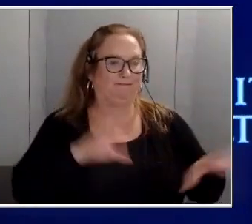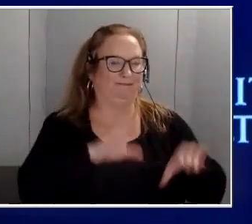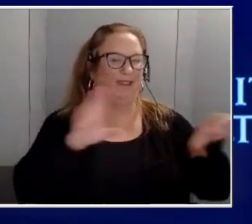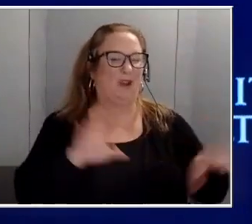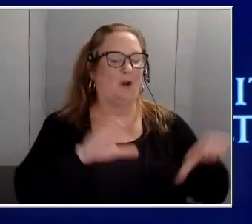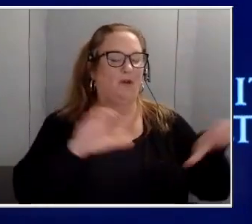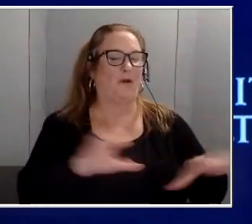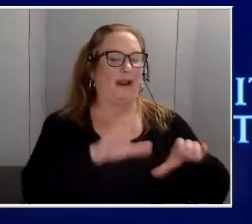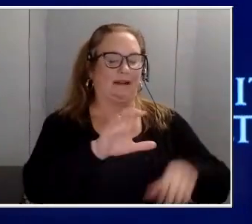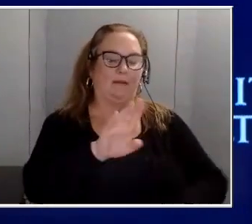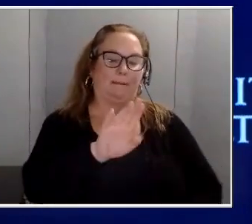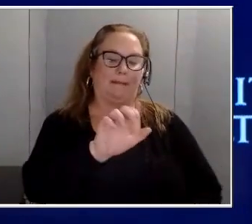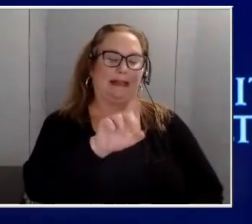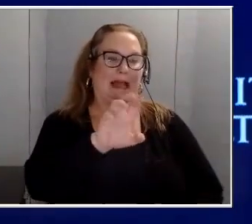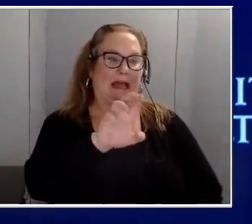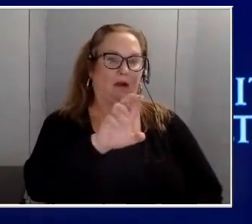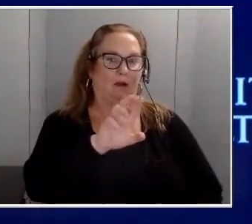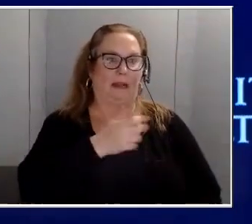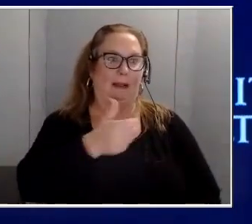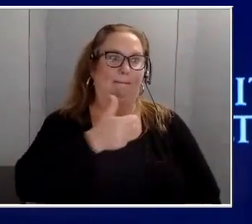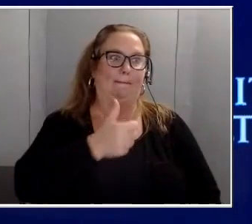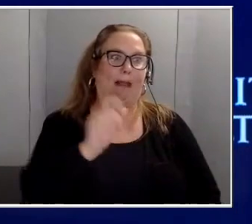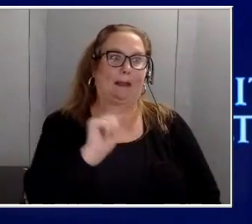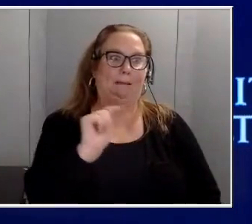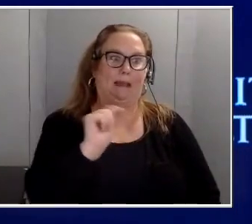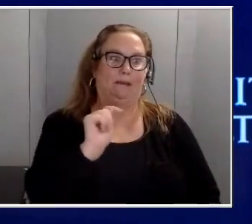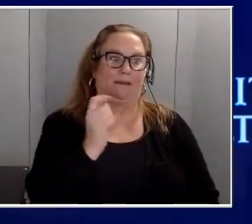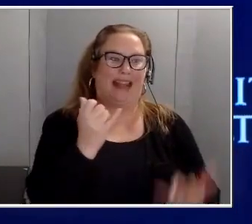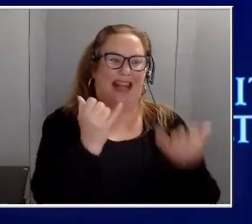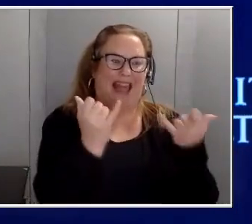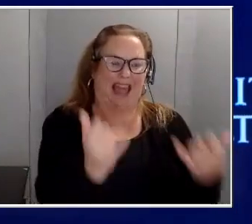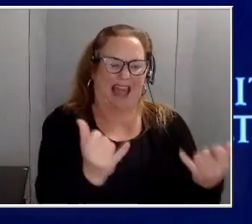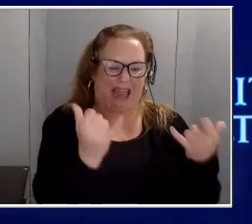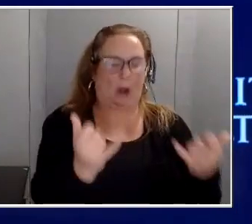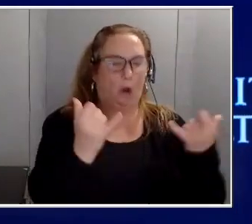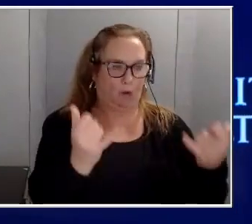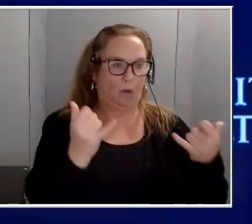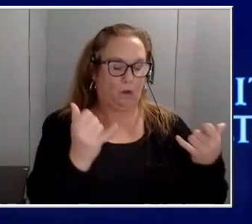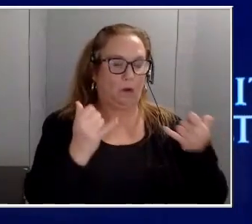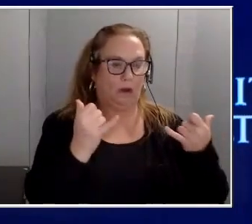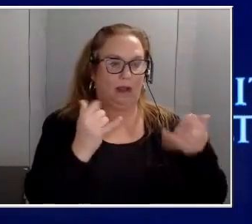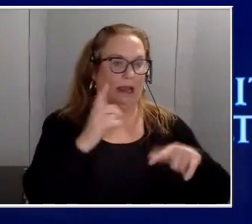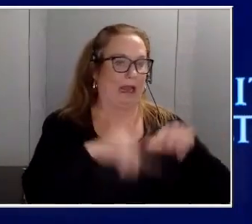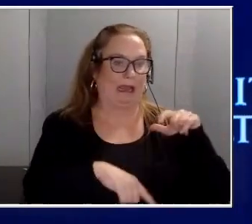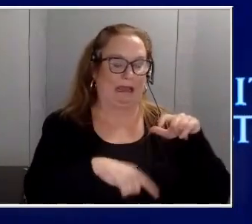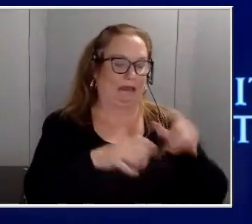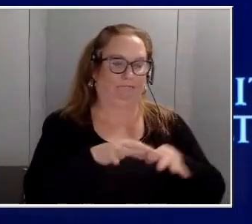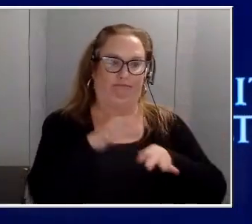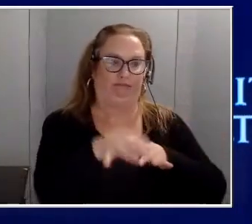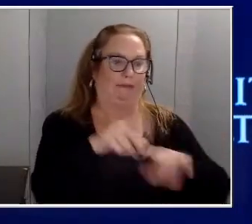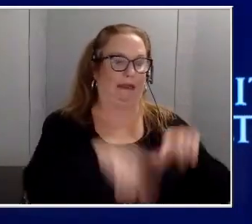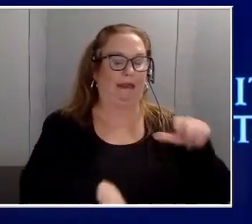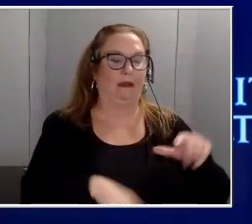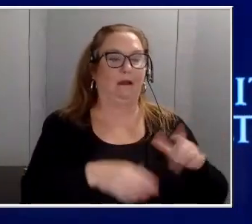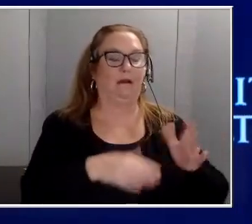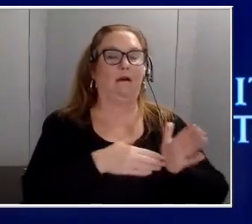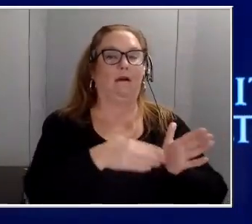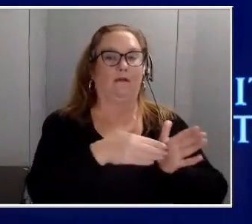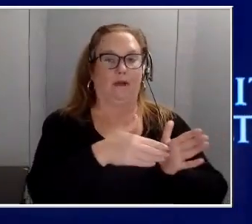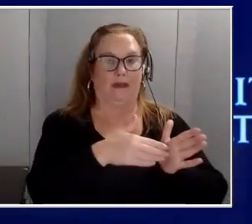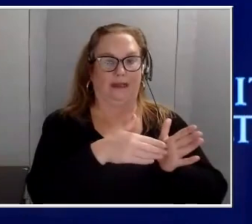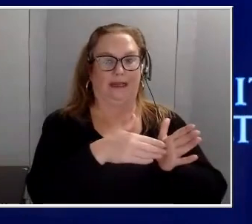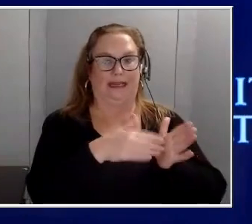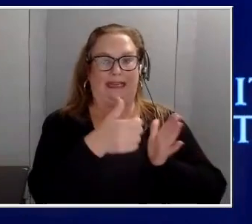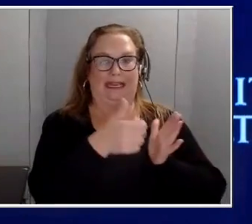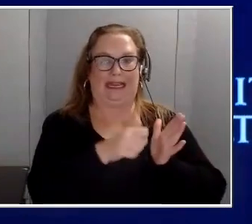type of bladder symptom that's like, I got to go to the bathroom and I got to go right now, and it cannot be delayed. And oftentimes, if there is